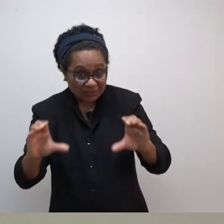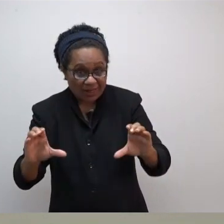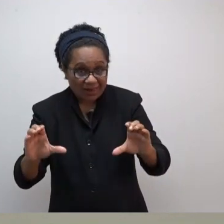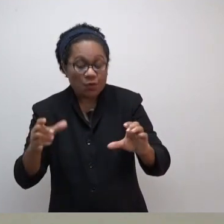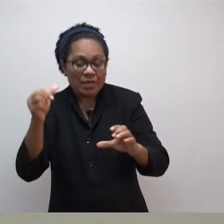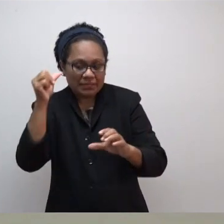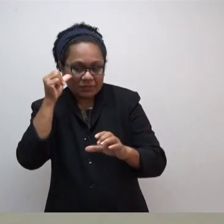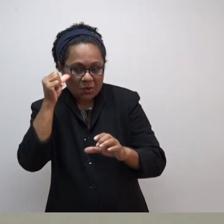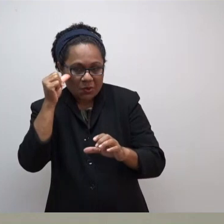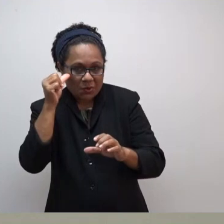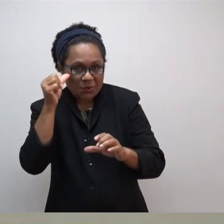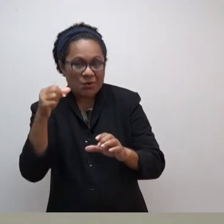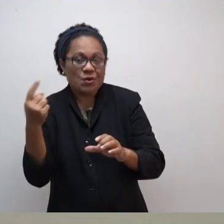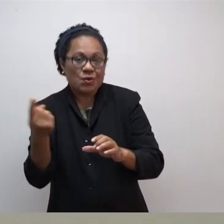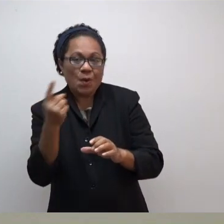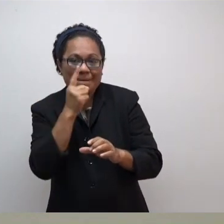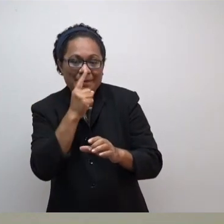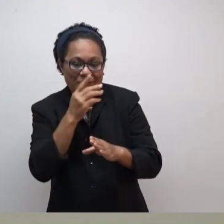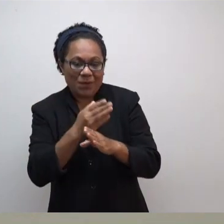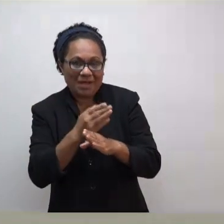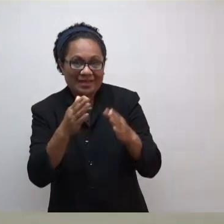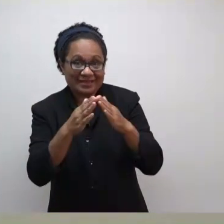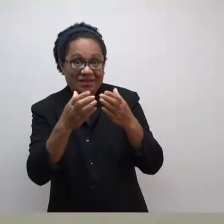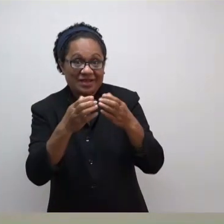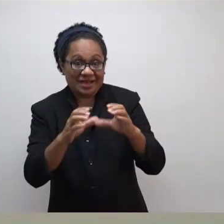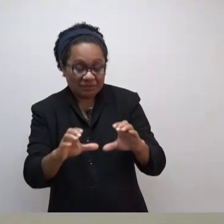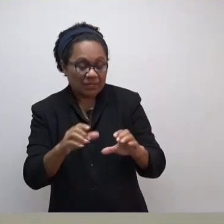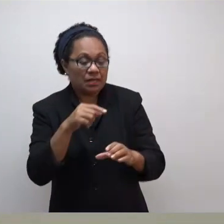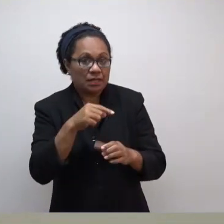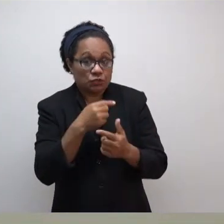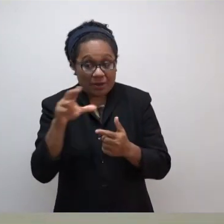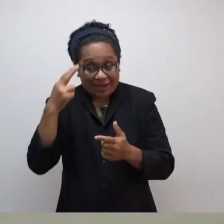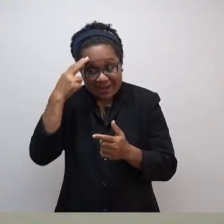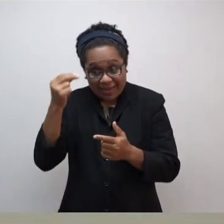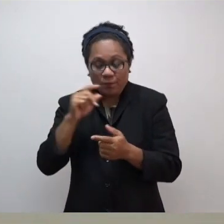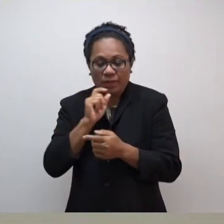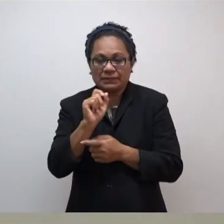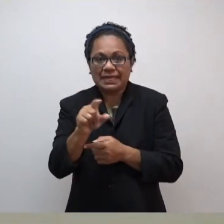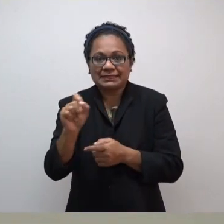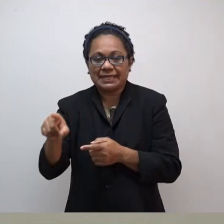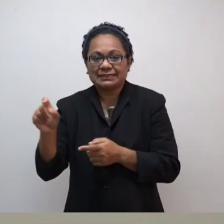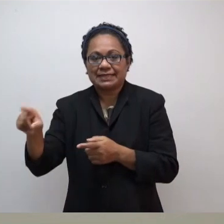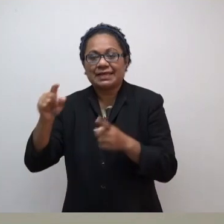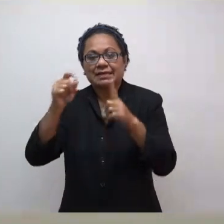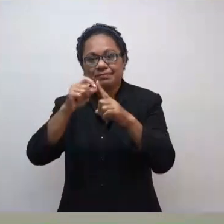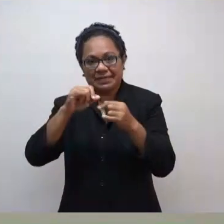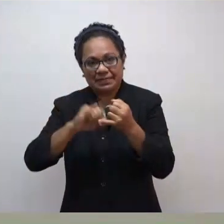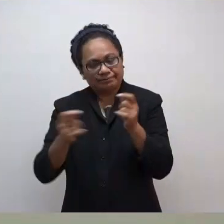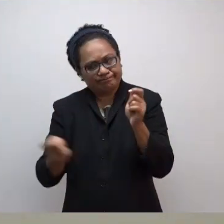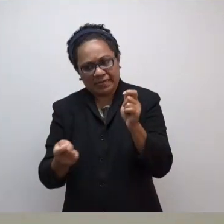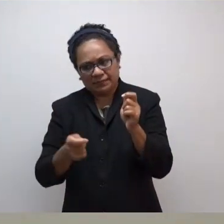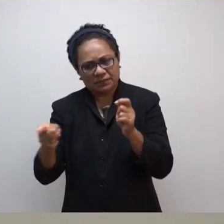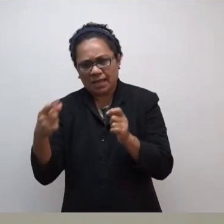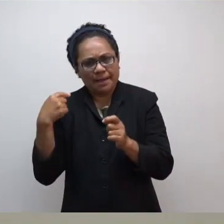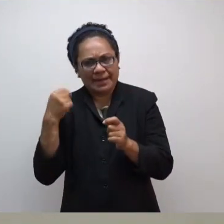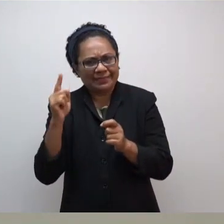who the individuals are, and their names will be sent to the respective permanent secretaries to carry out any disciplinary action,